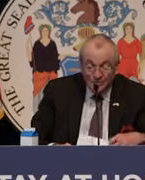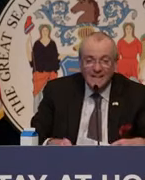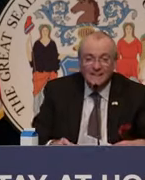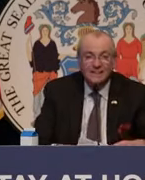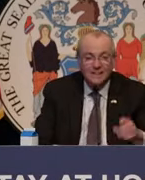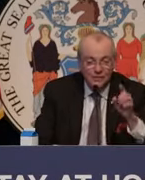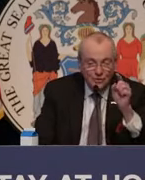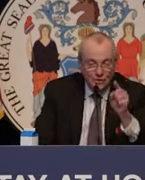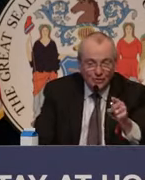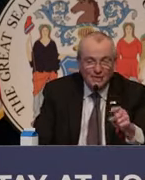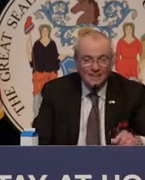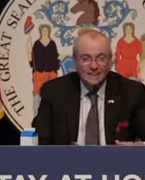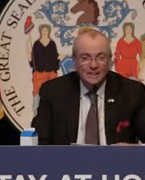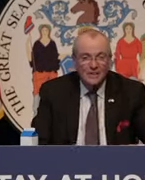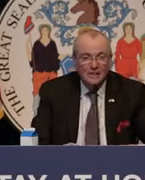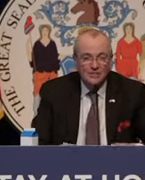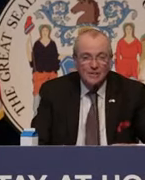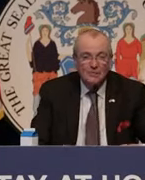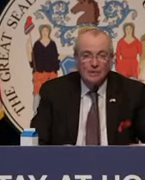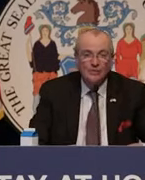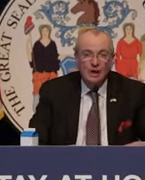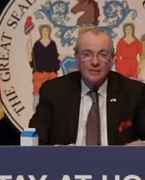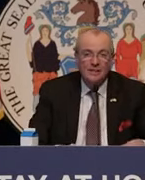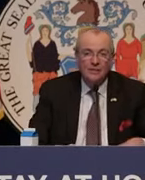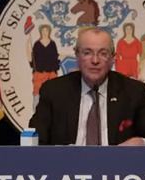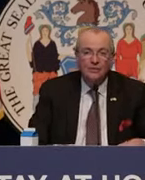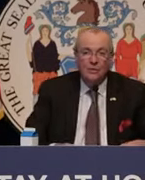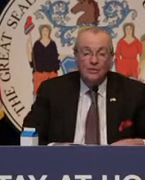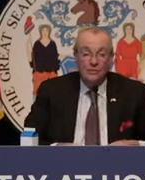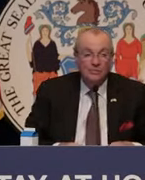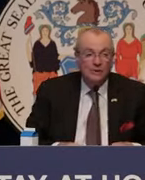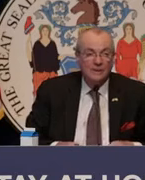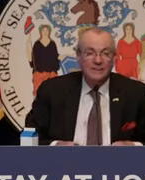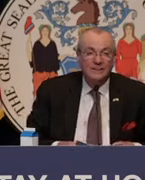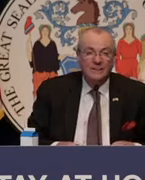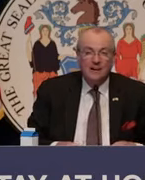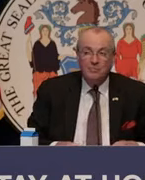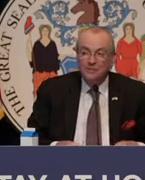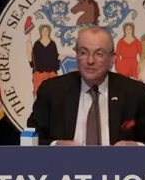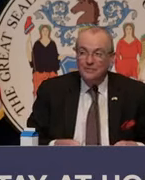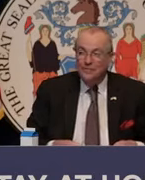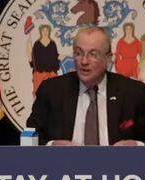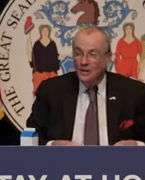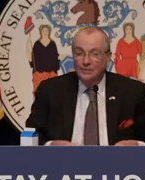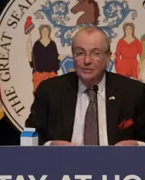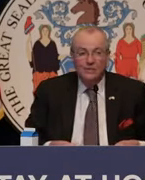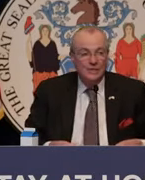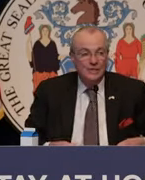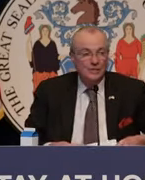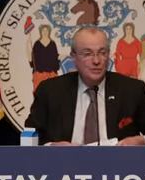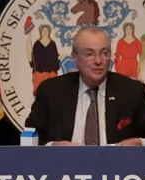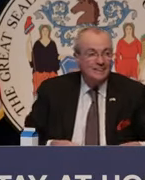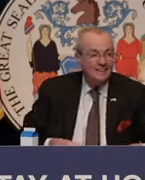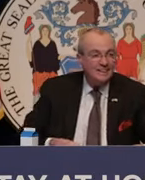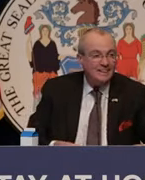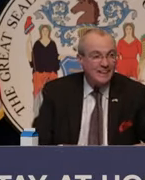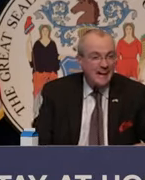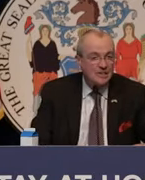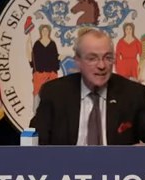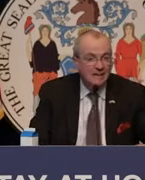and donating, New Jersey, thanks you. Keep those coming in. Those stories have been really uplifting for all of us, including yours